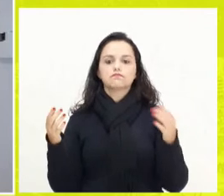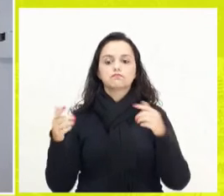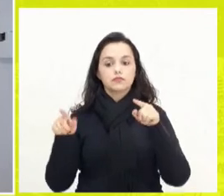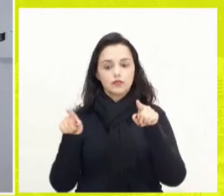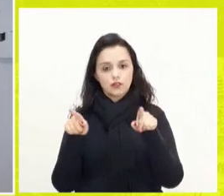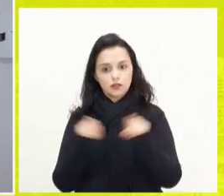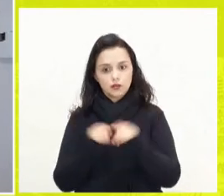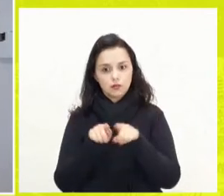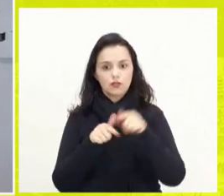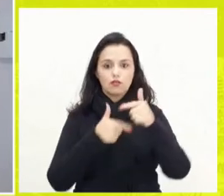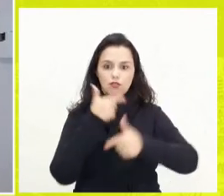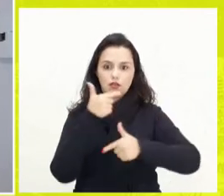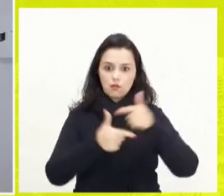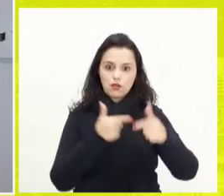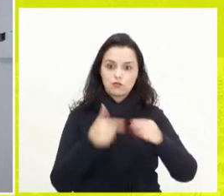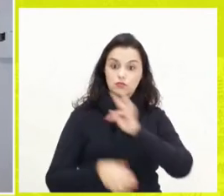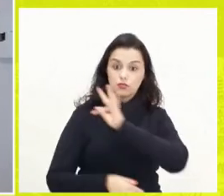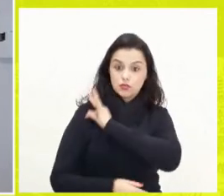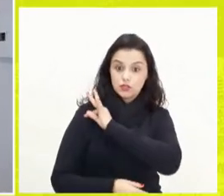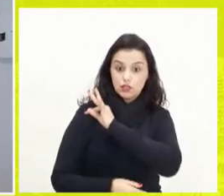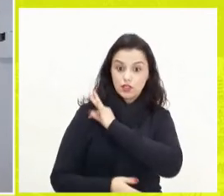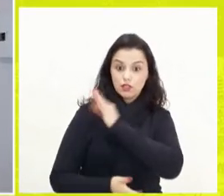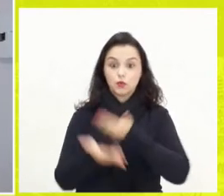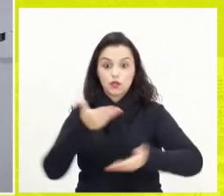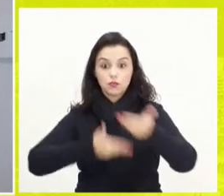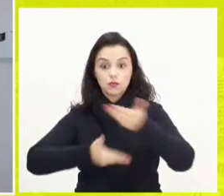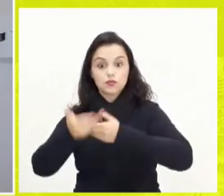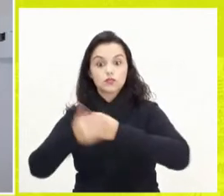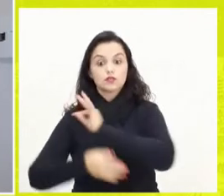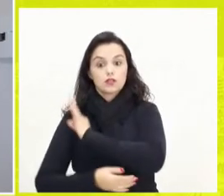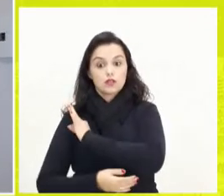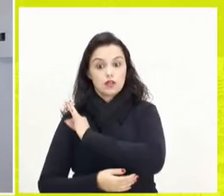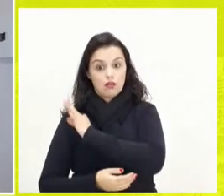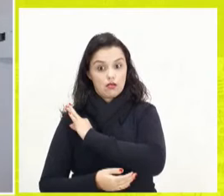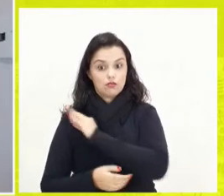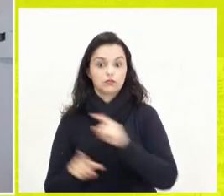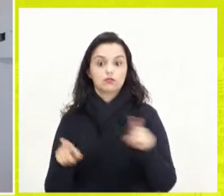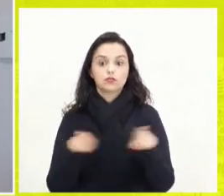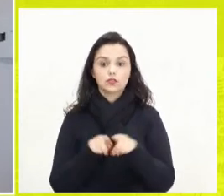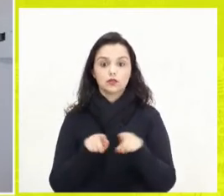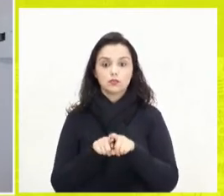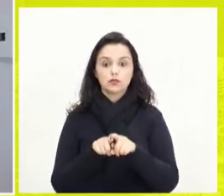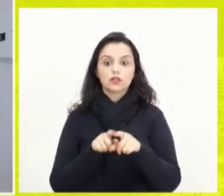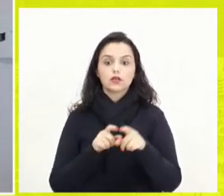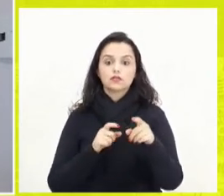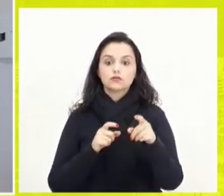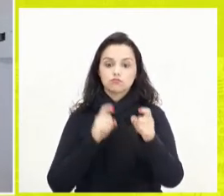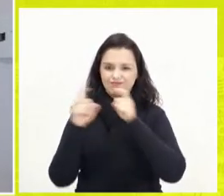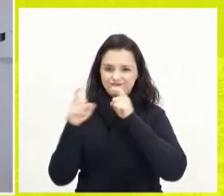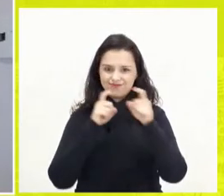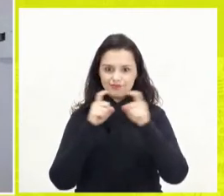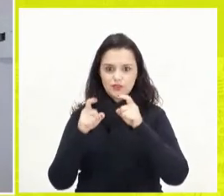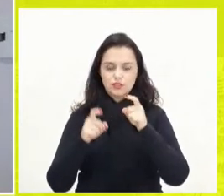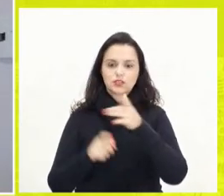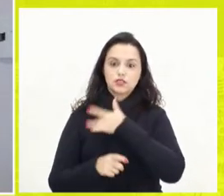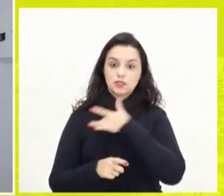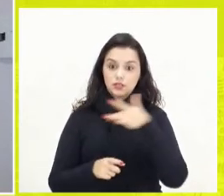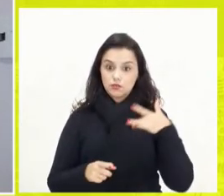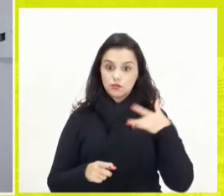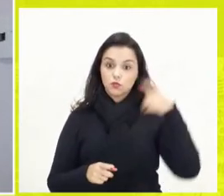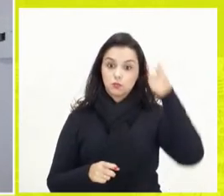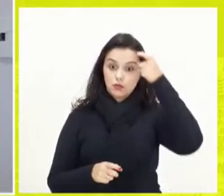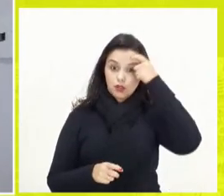support team for anything technical health and so on and also the